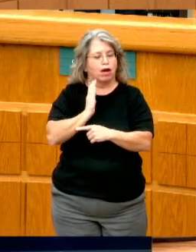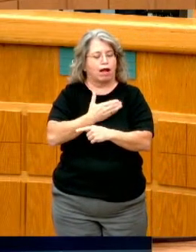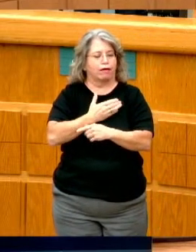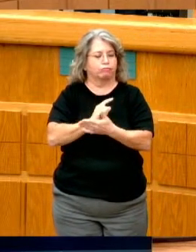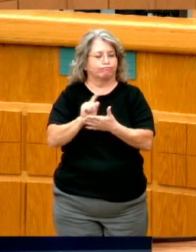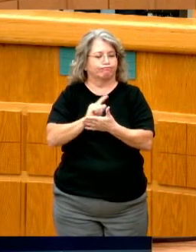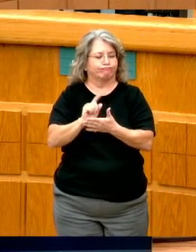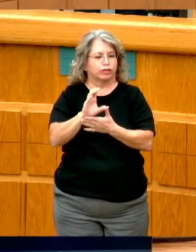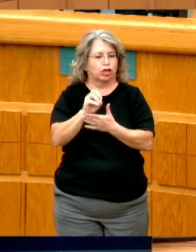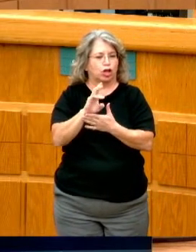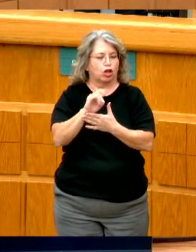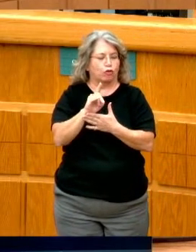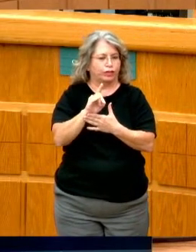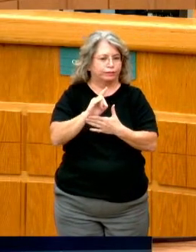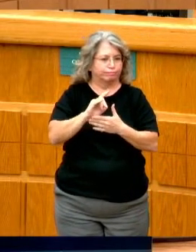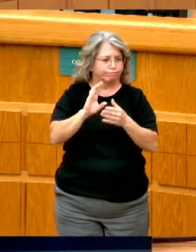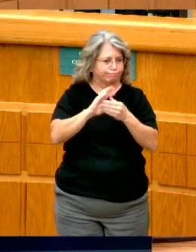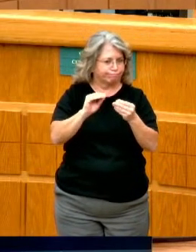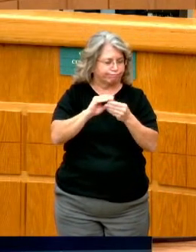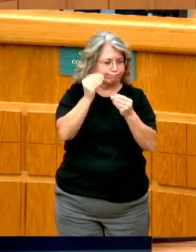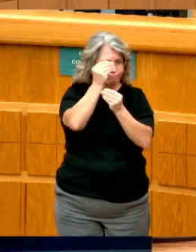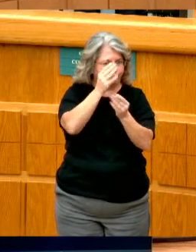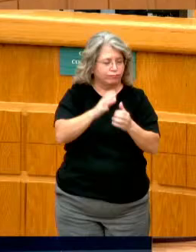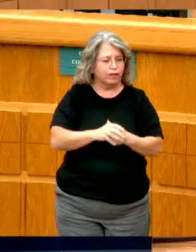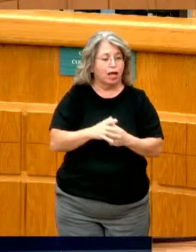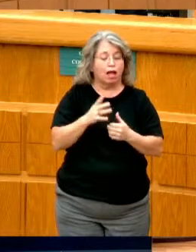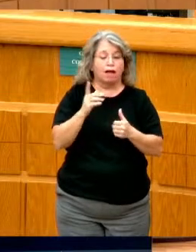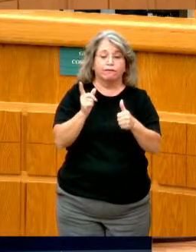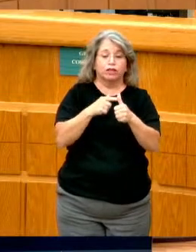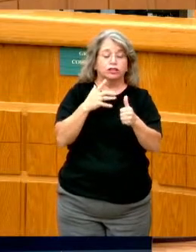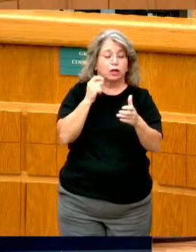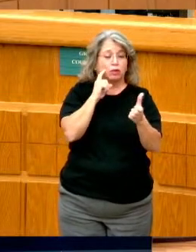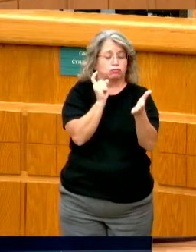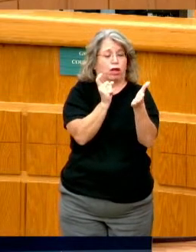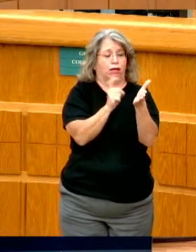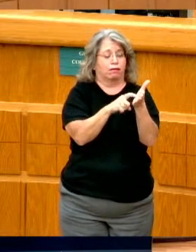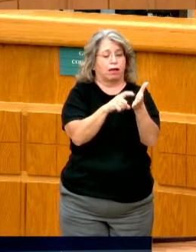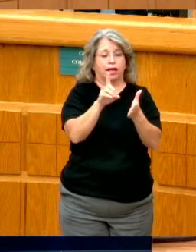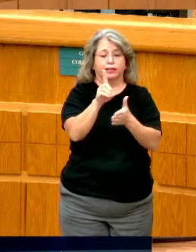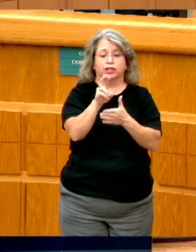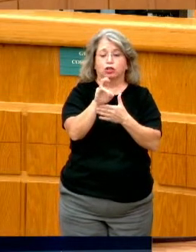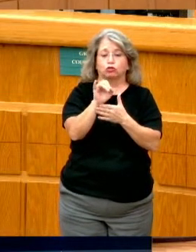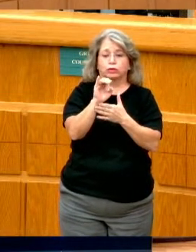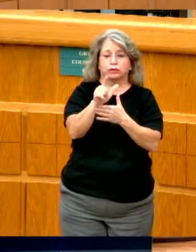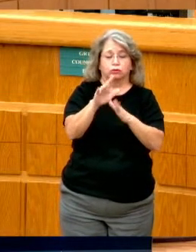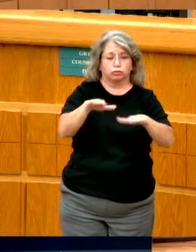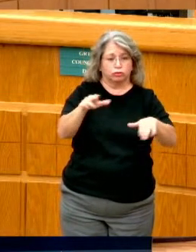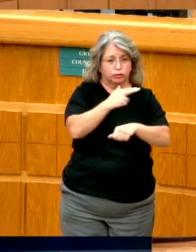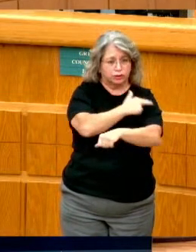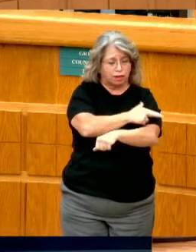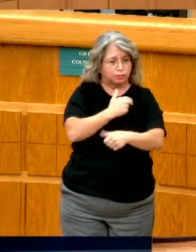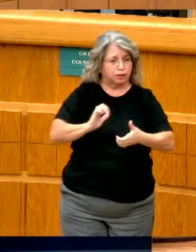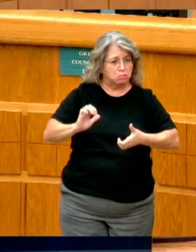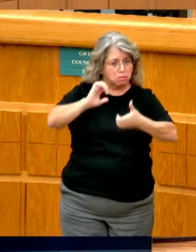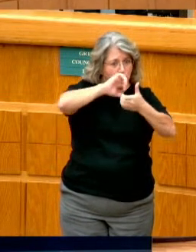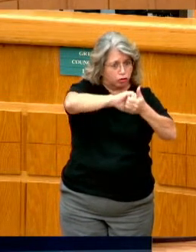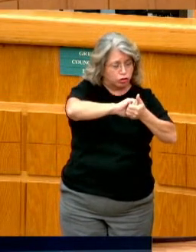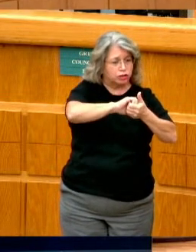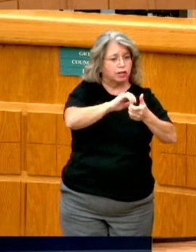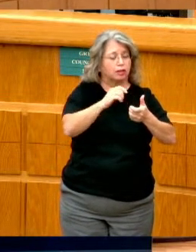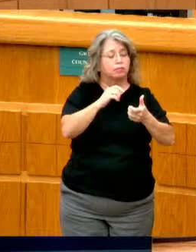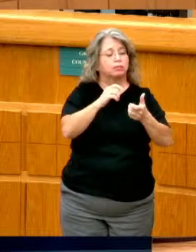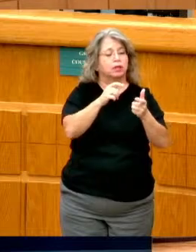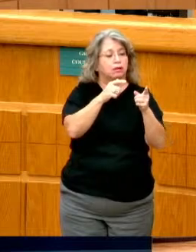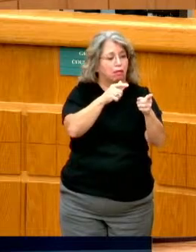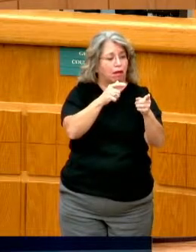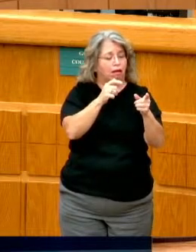community partnership with Driscoll Children's Hospital. We've teamed up with them to be able to vaccinate more people, as you've heard, and